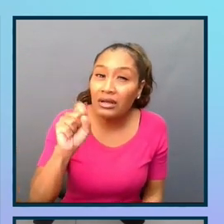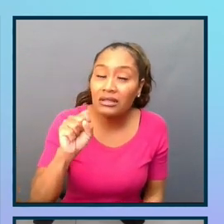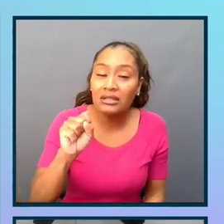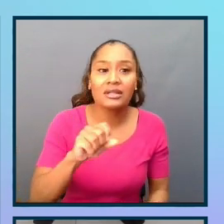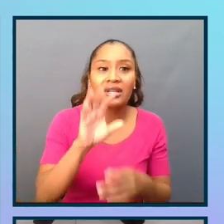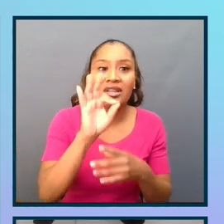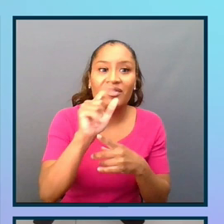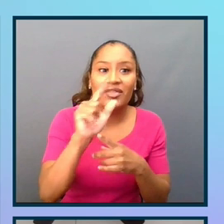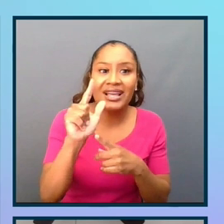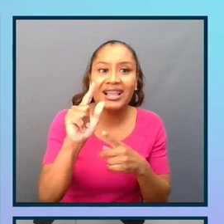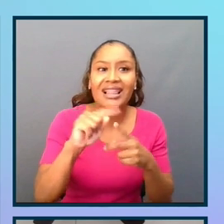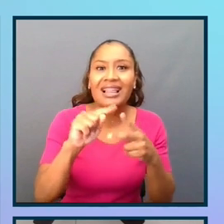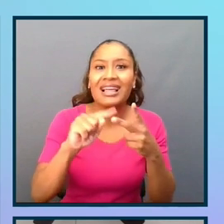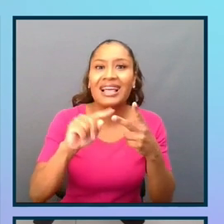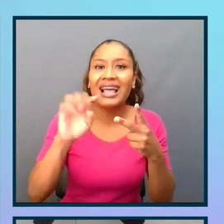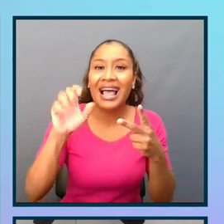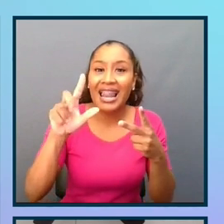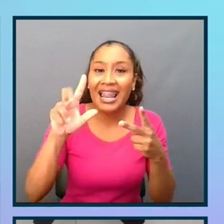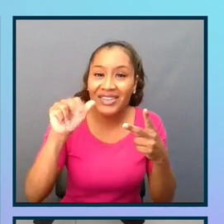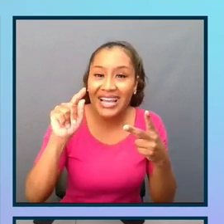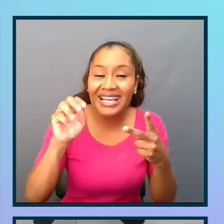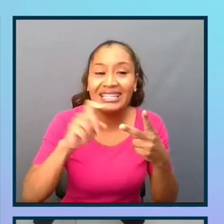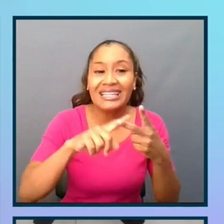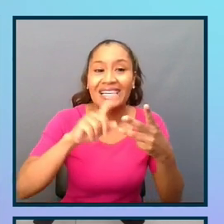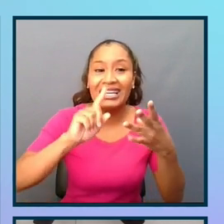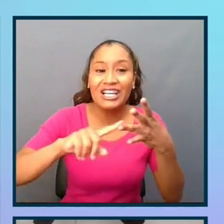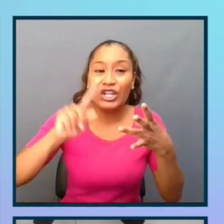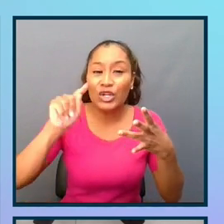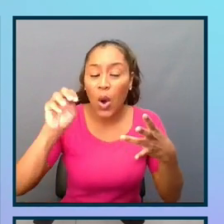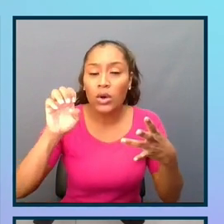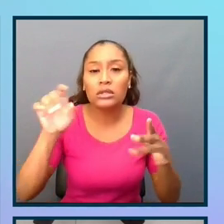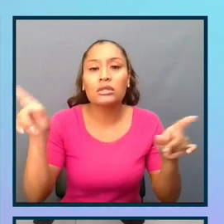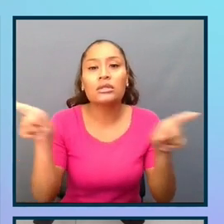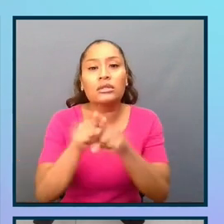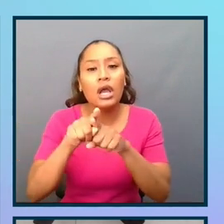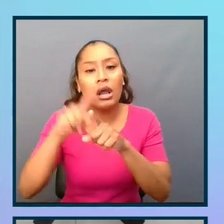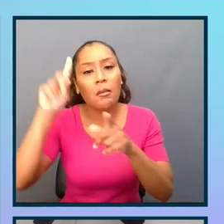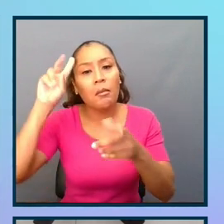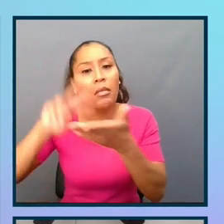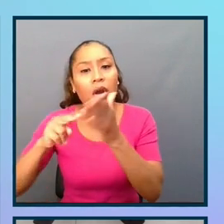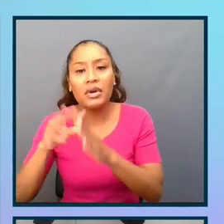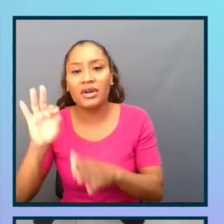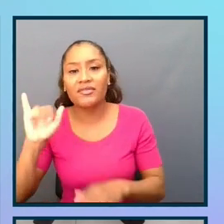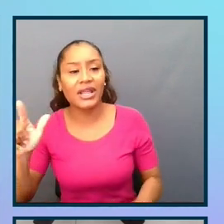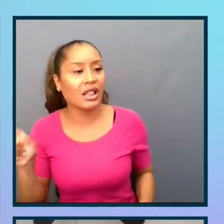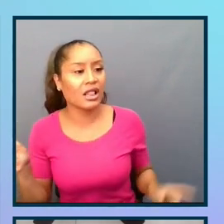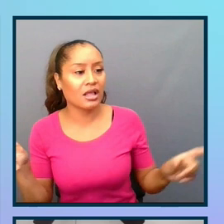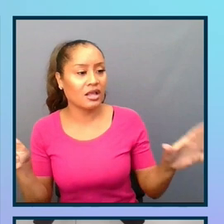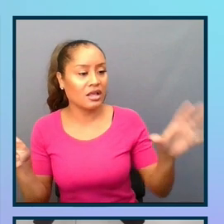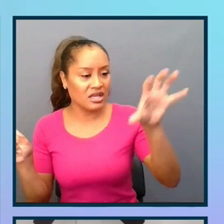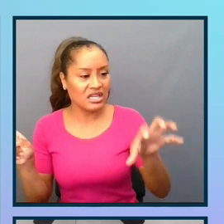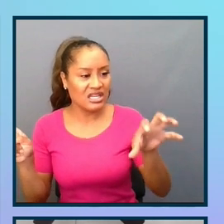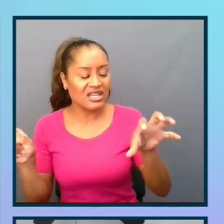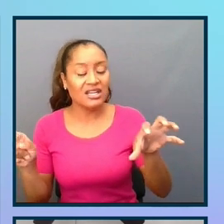Elevated, and the Tonal buttons all provide the same purpose as a Filled button on iOS. And finally, the ugly iOS